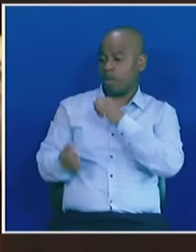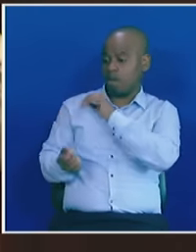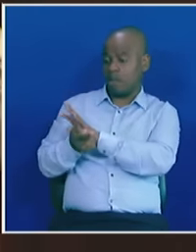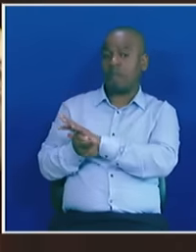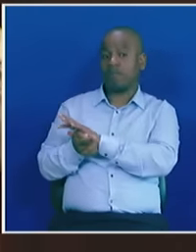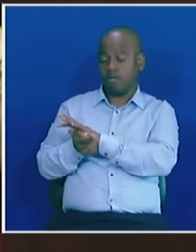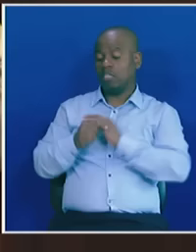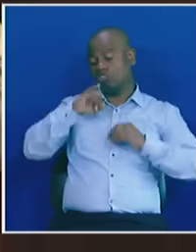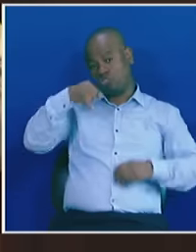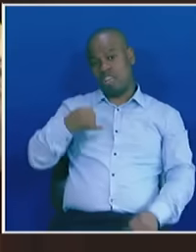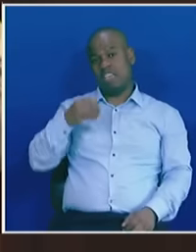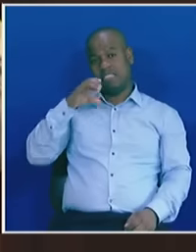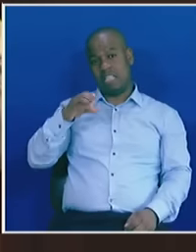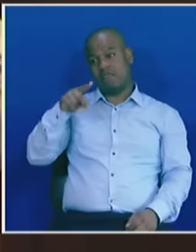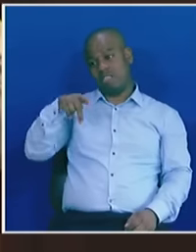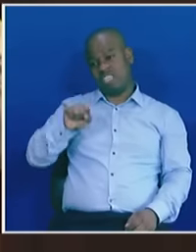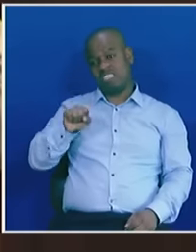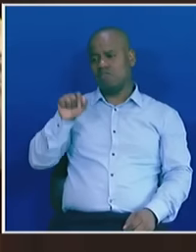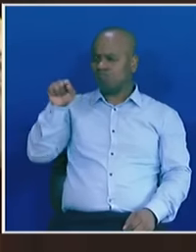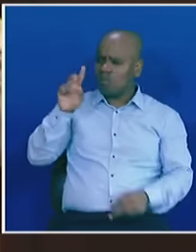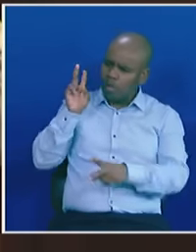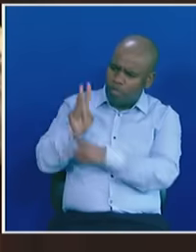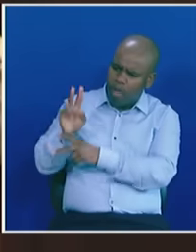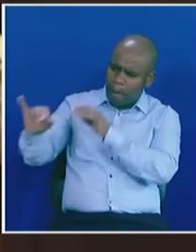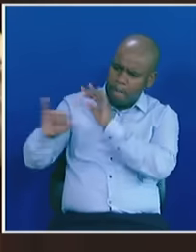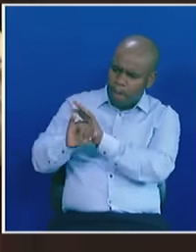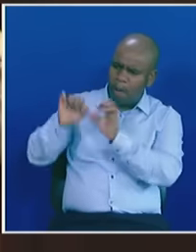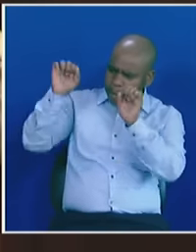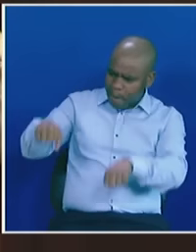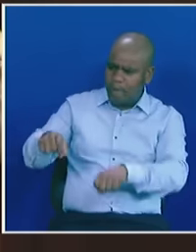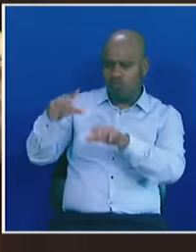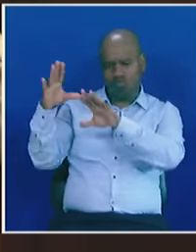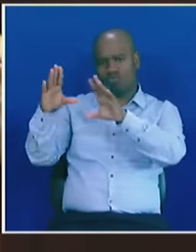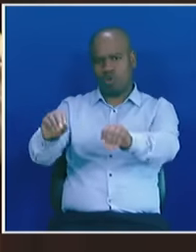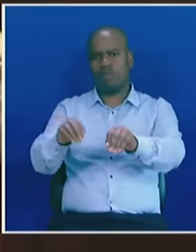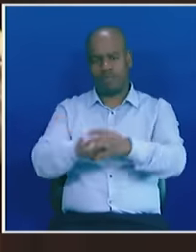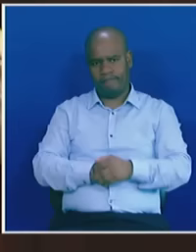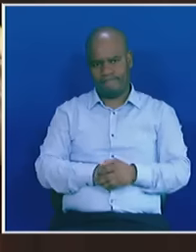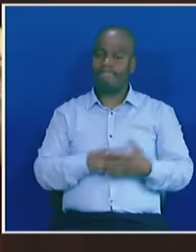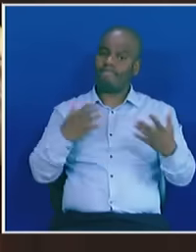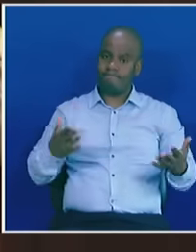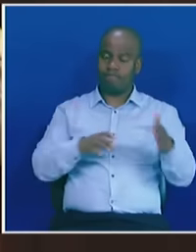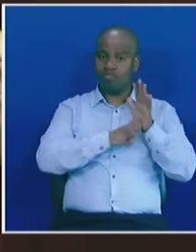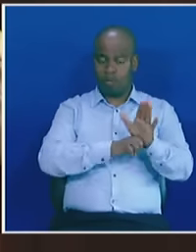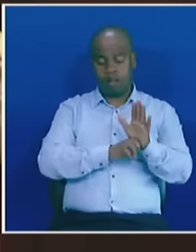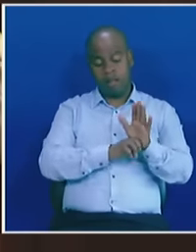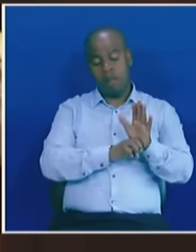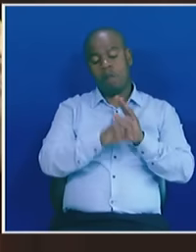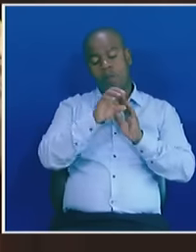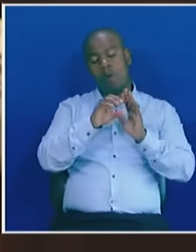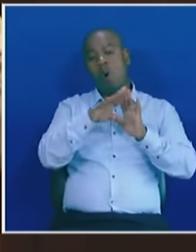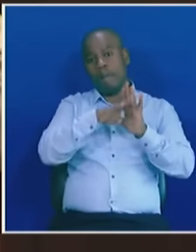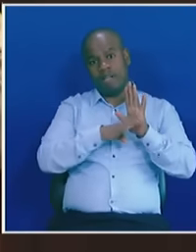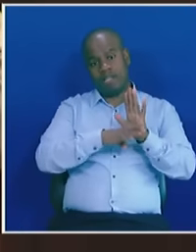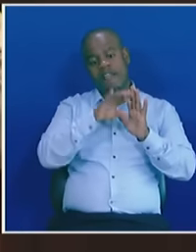out by JCPS. The Operation Fiela is the program that could